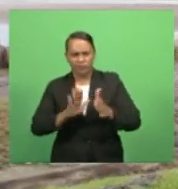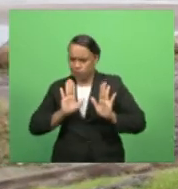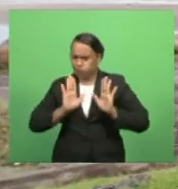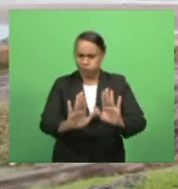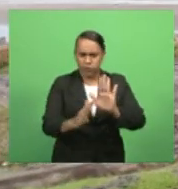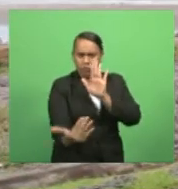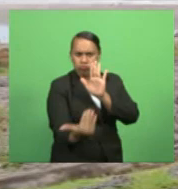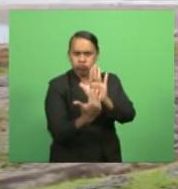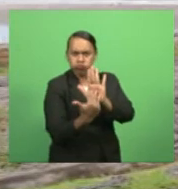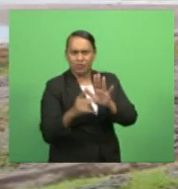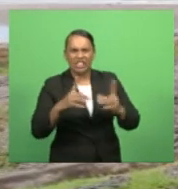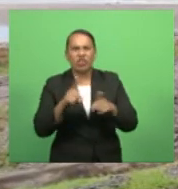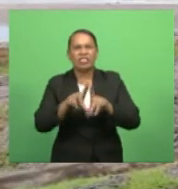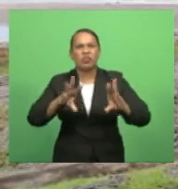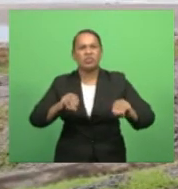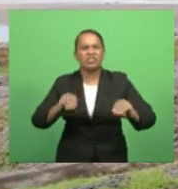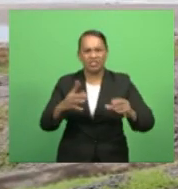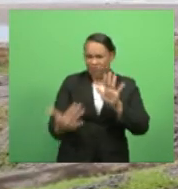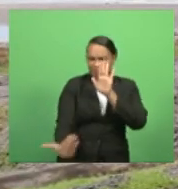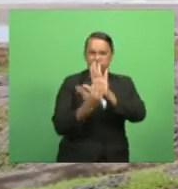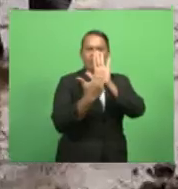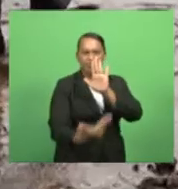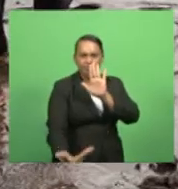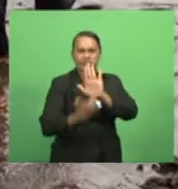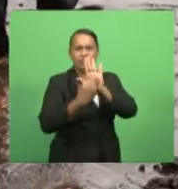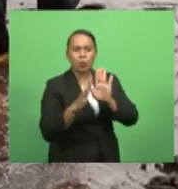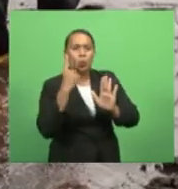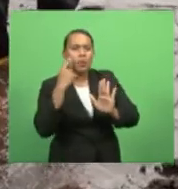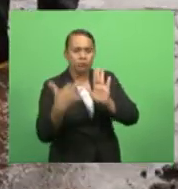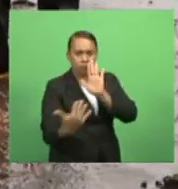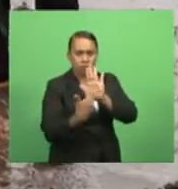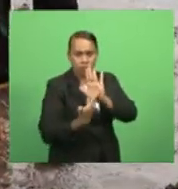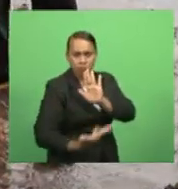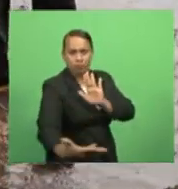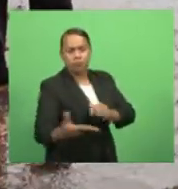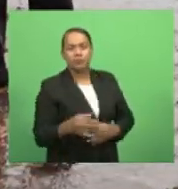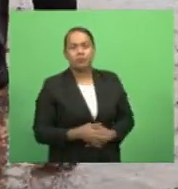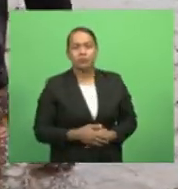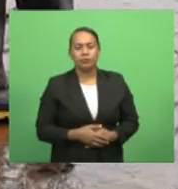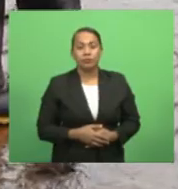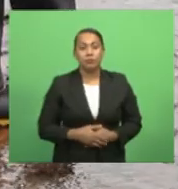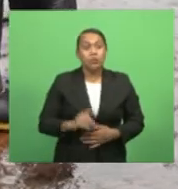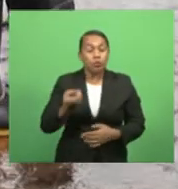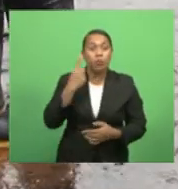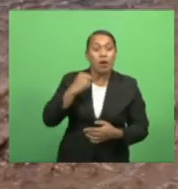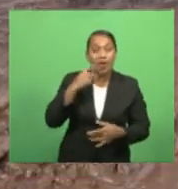waves to prevent further coastal erosion. The Waterways Ministry will soon be announcing a green tech-based solution